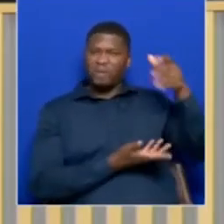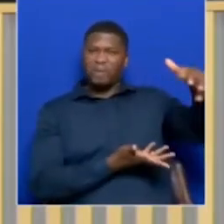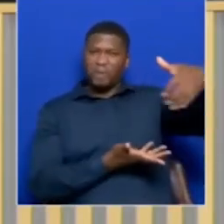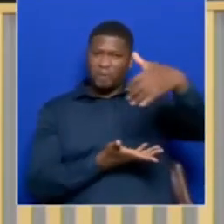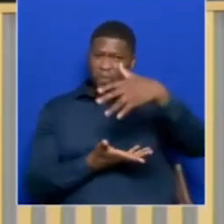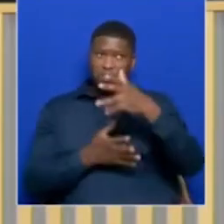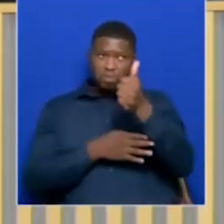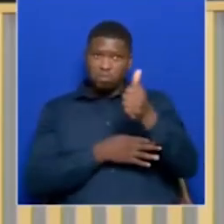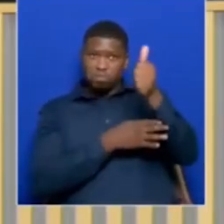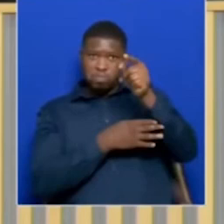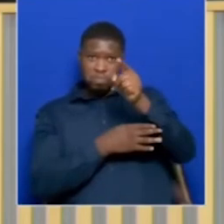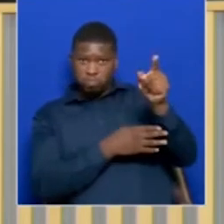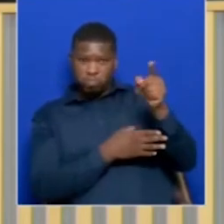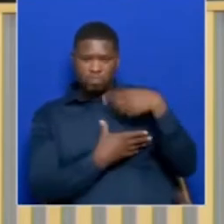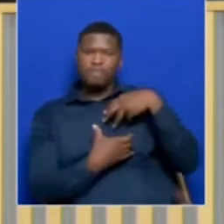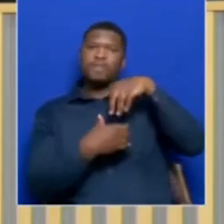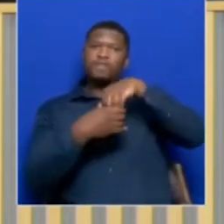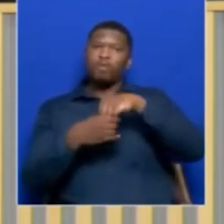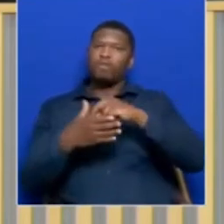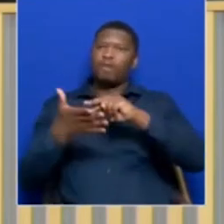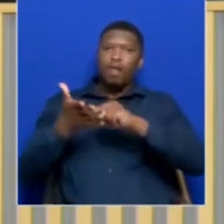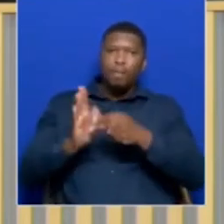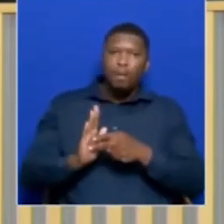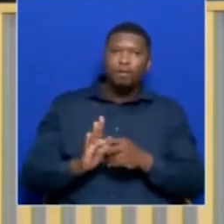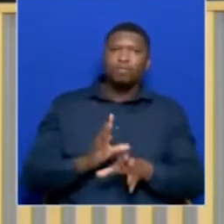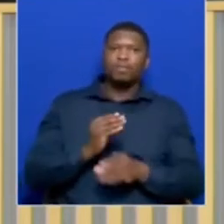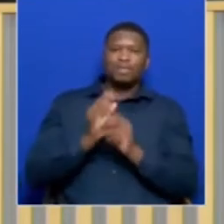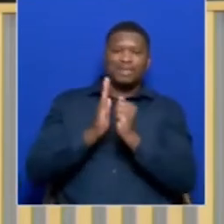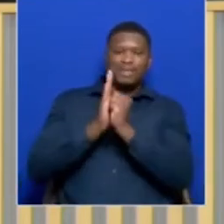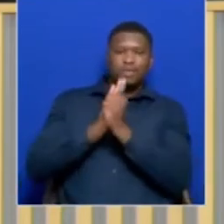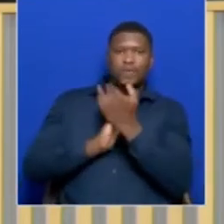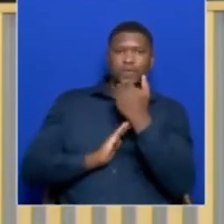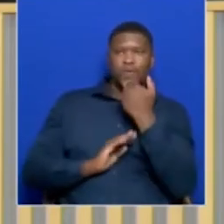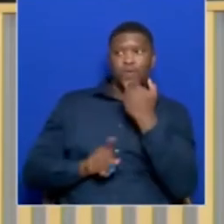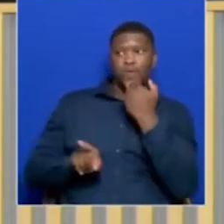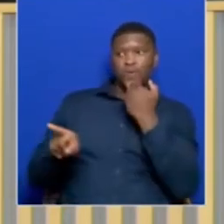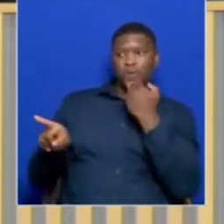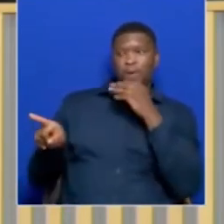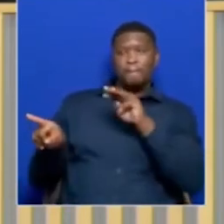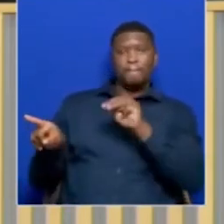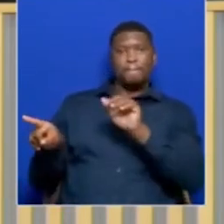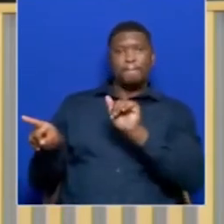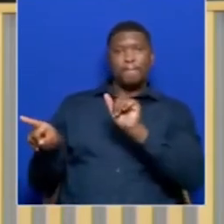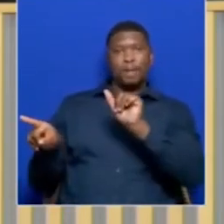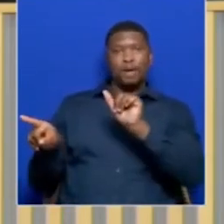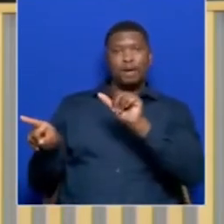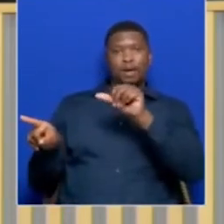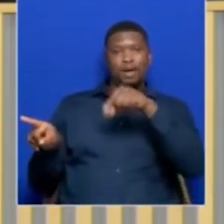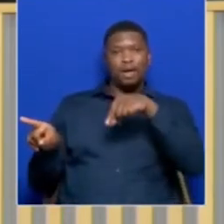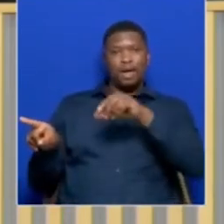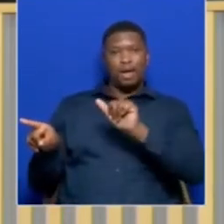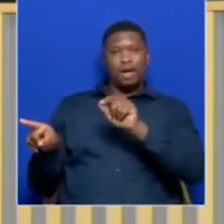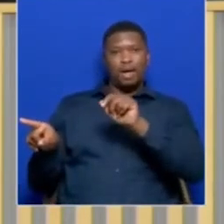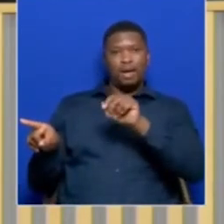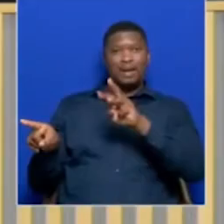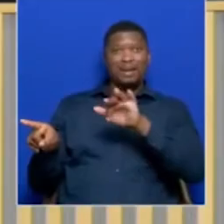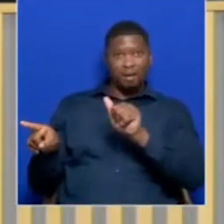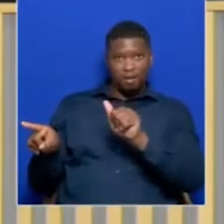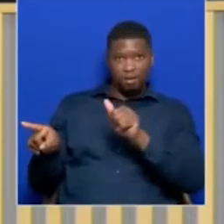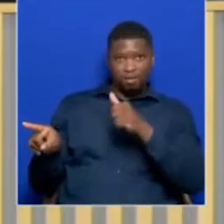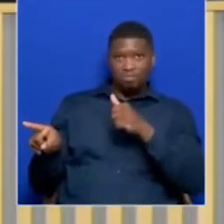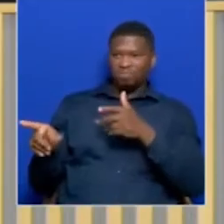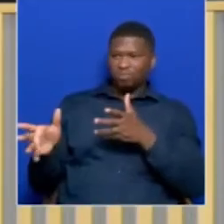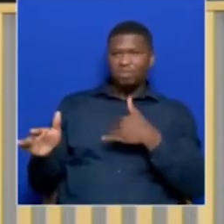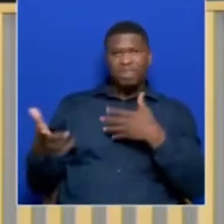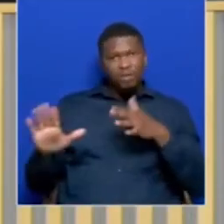planning and killing of Mr. Cindy Somakaka. I then asked the minister, where did he get that information? But